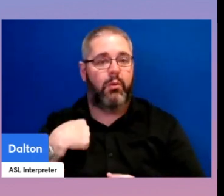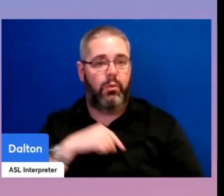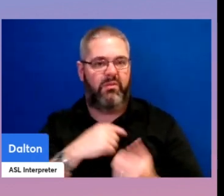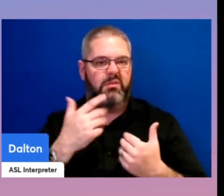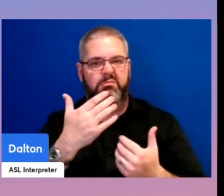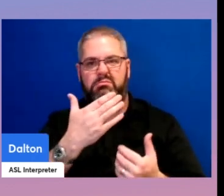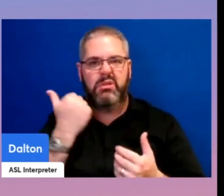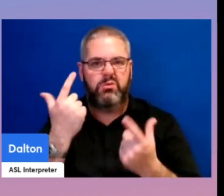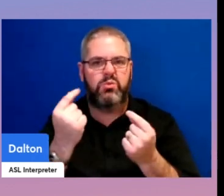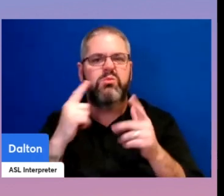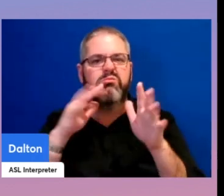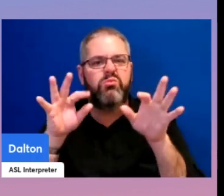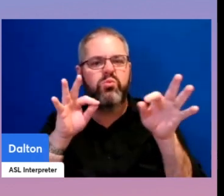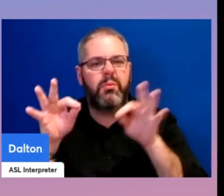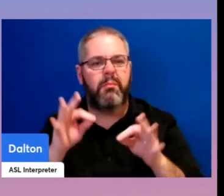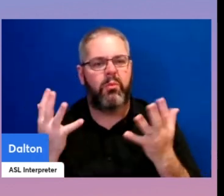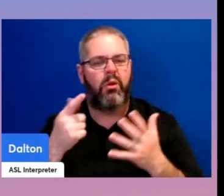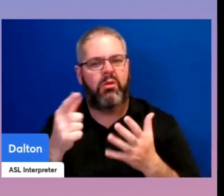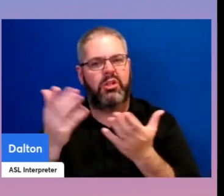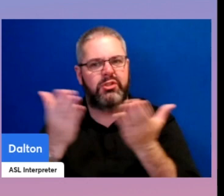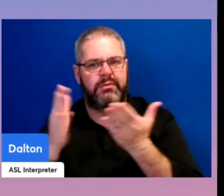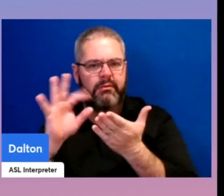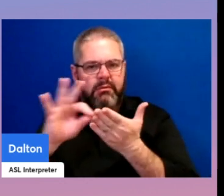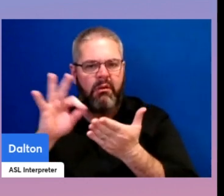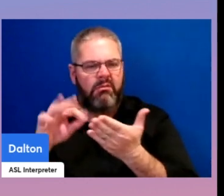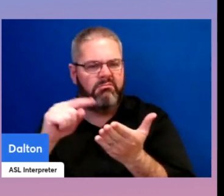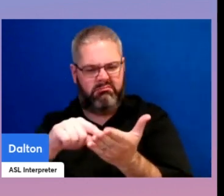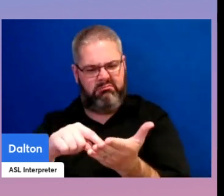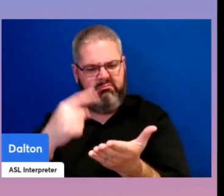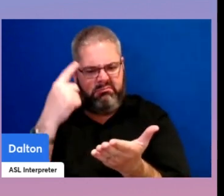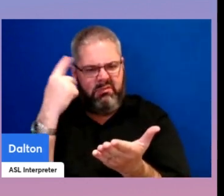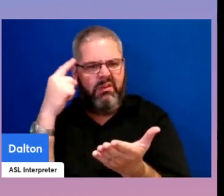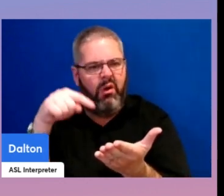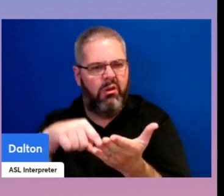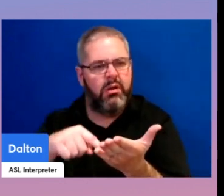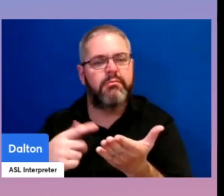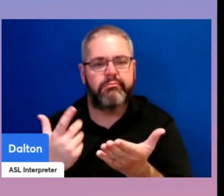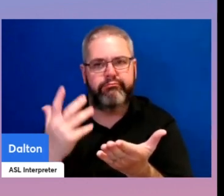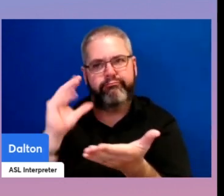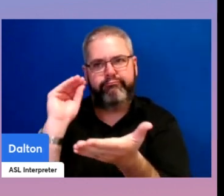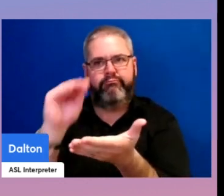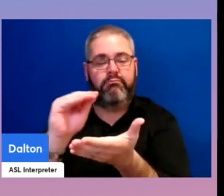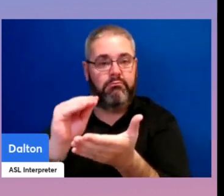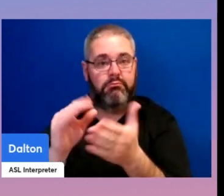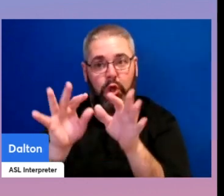describe what the service account is for. Once